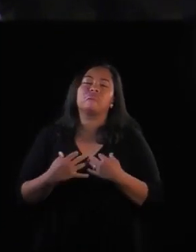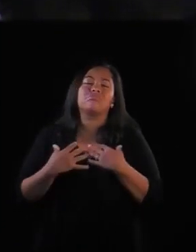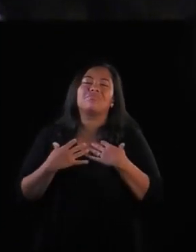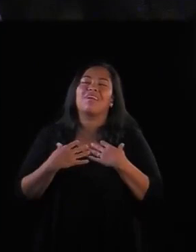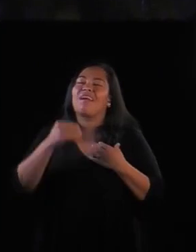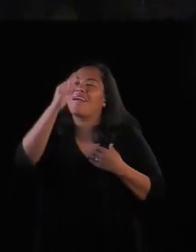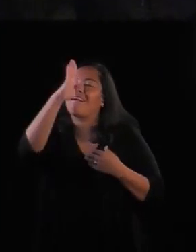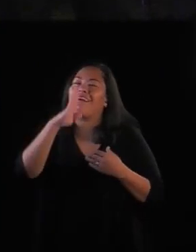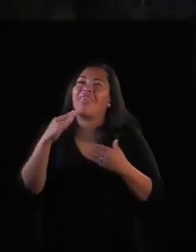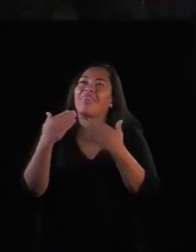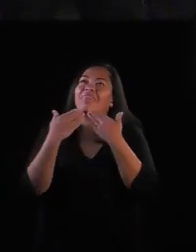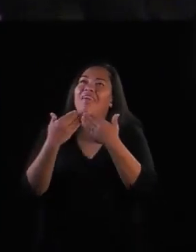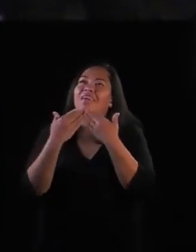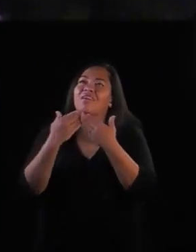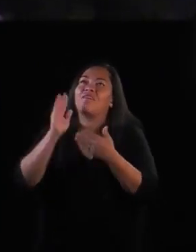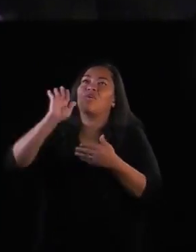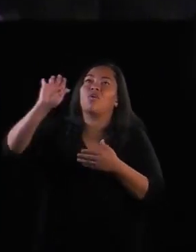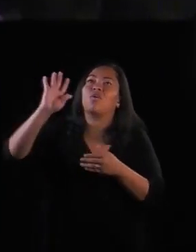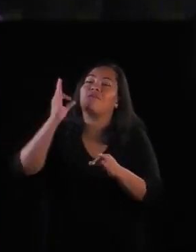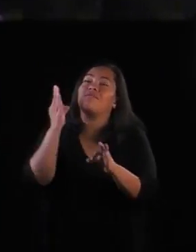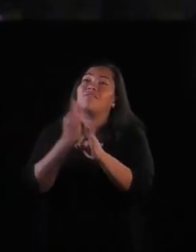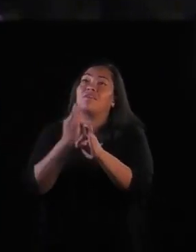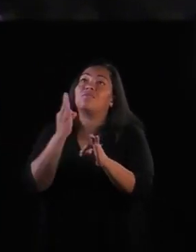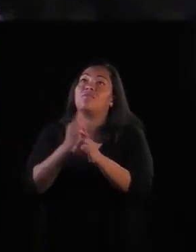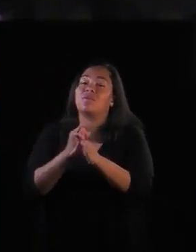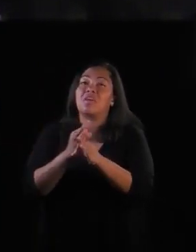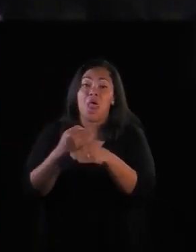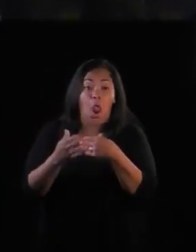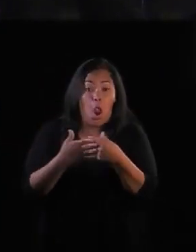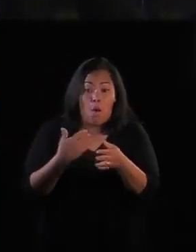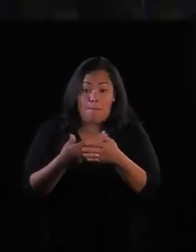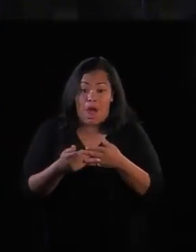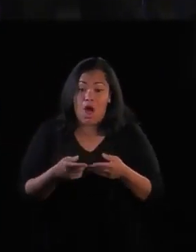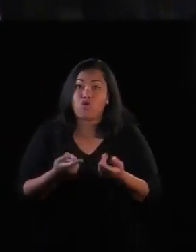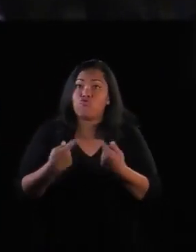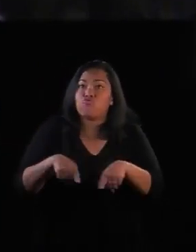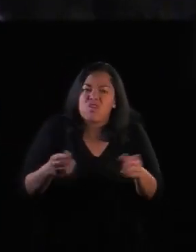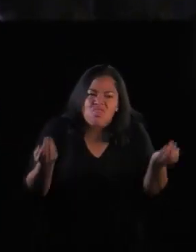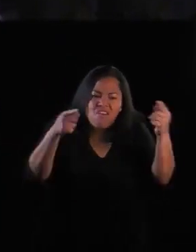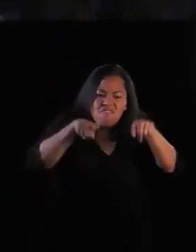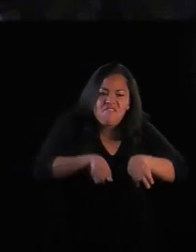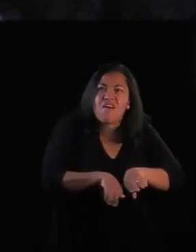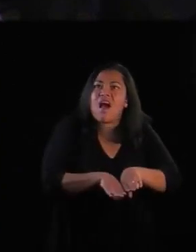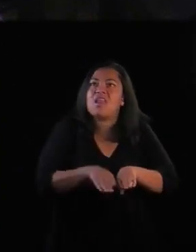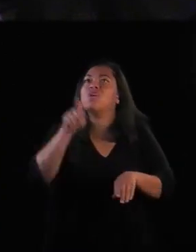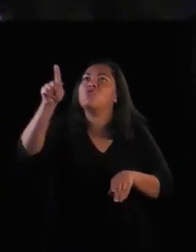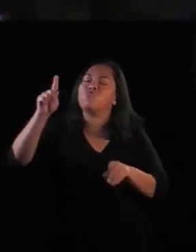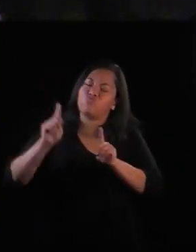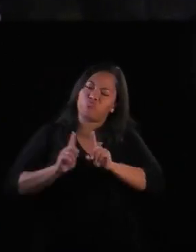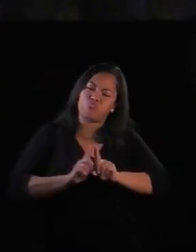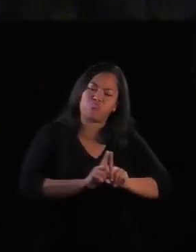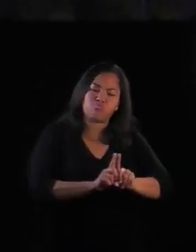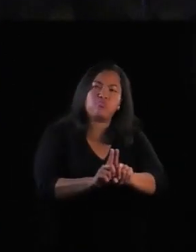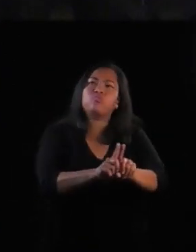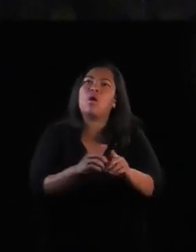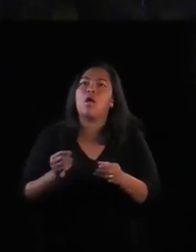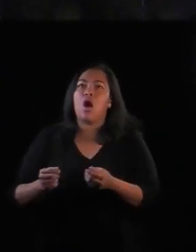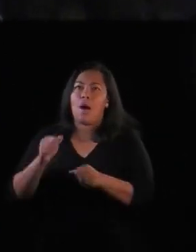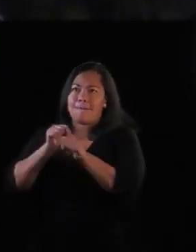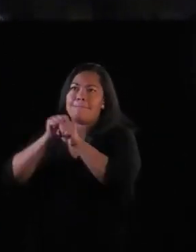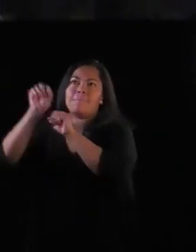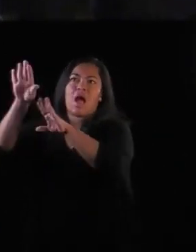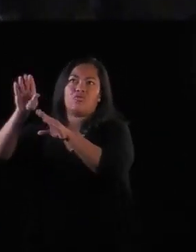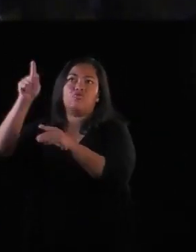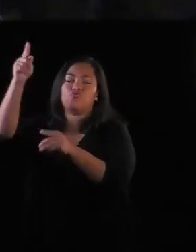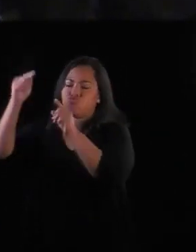So God, we thank you for your faithfulness, that even in the valleys, you were there for us. On the mountaintops, you were there for us.